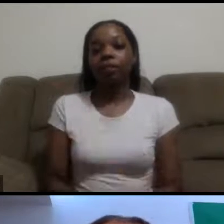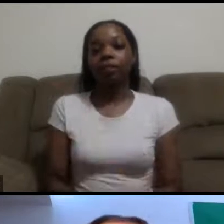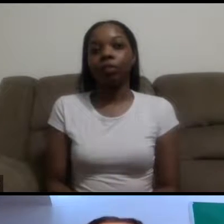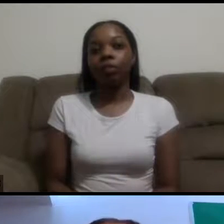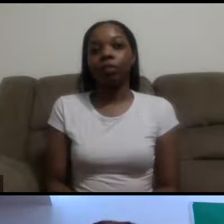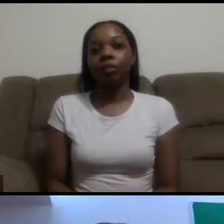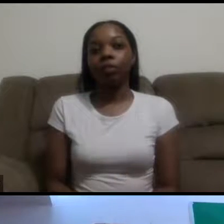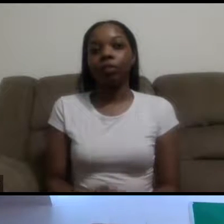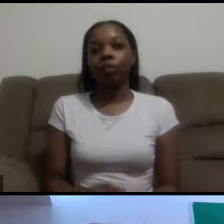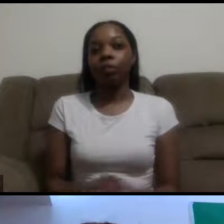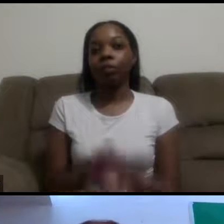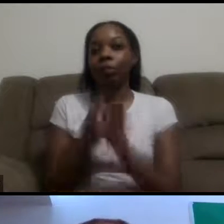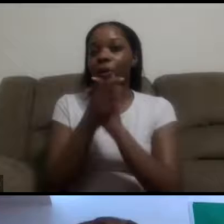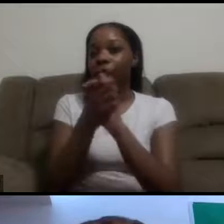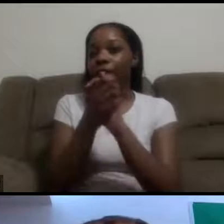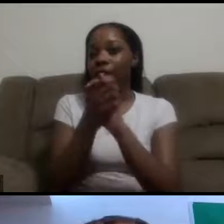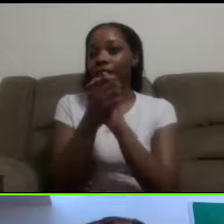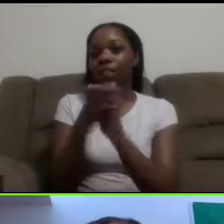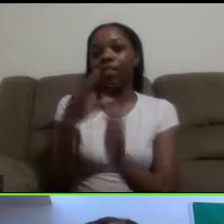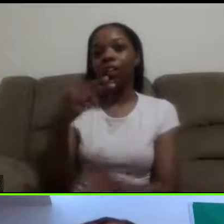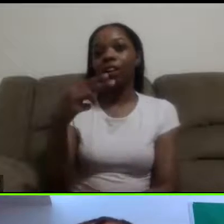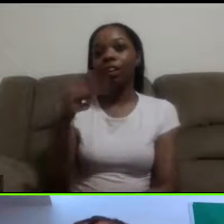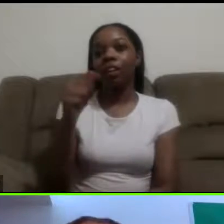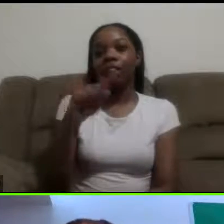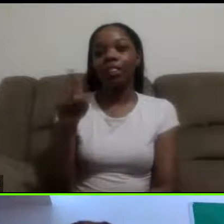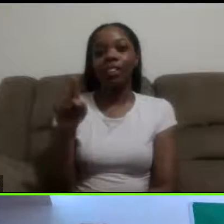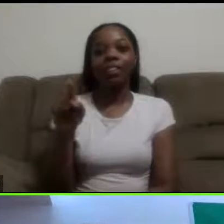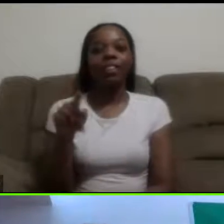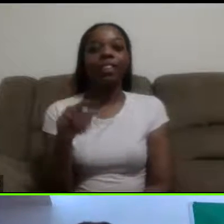Congratulations, Haas. Thank you all. Let's go.